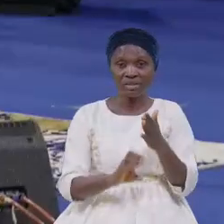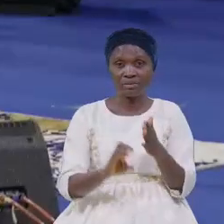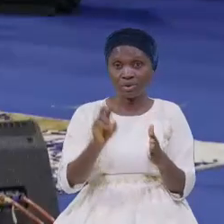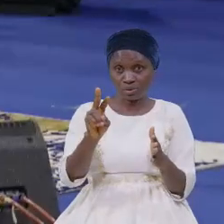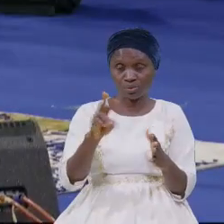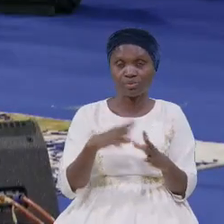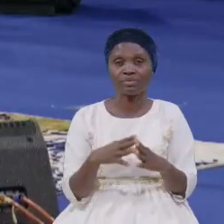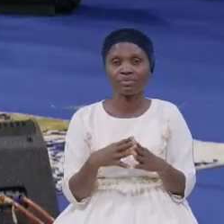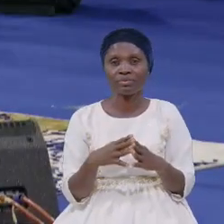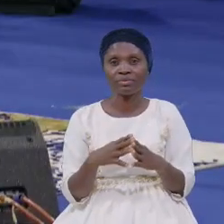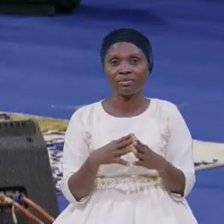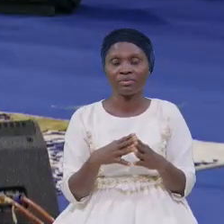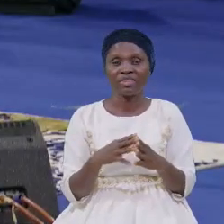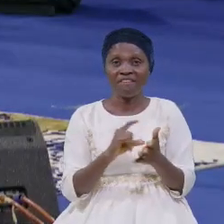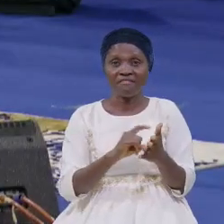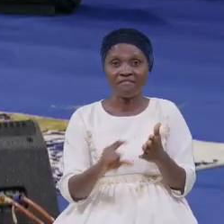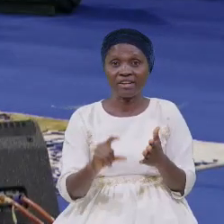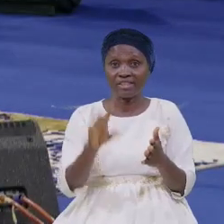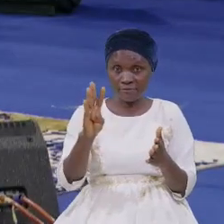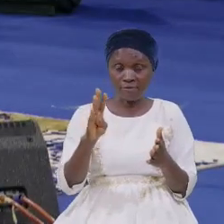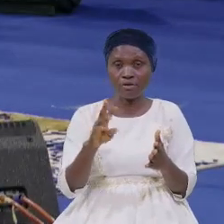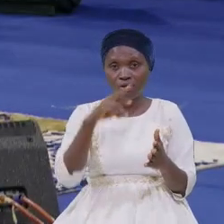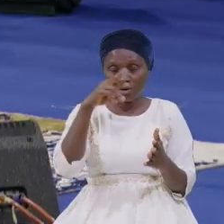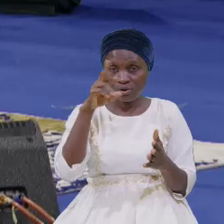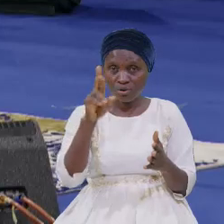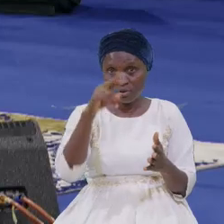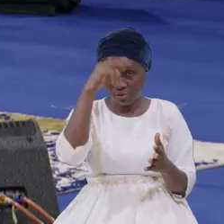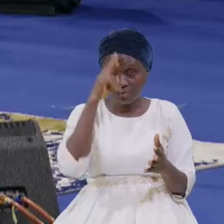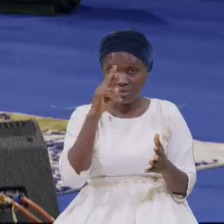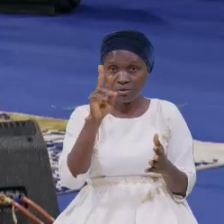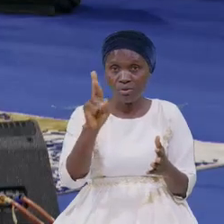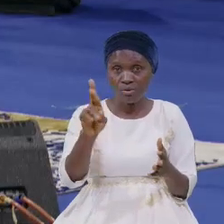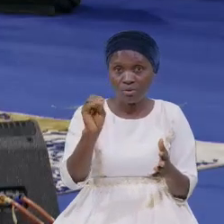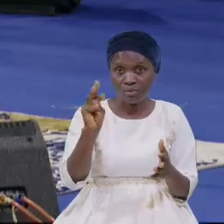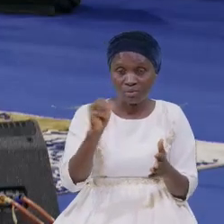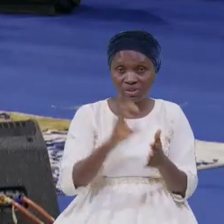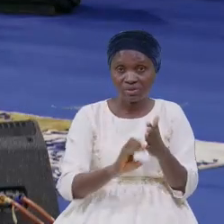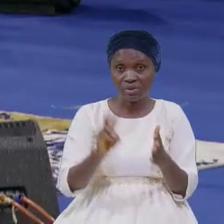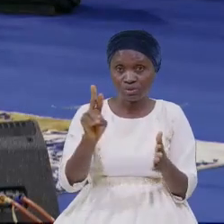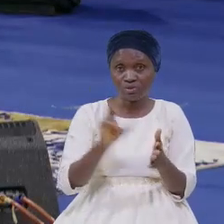from verse 4. Romans chapter 2, verse 4, it says, or